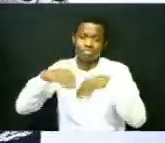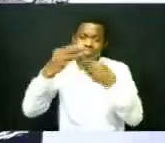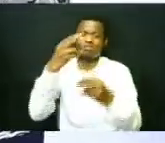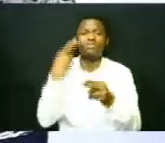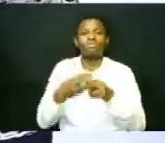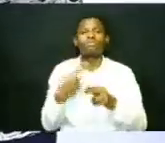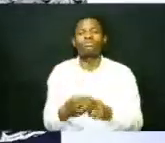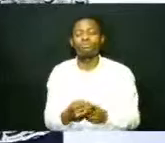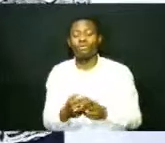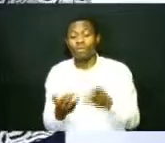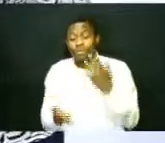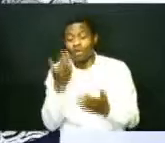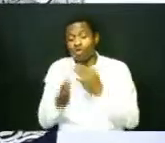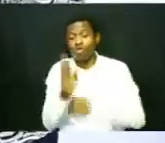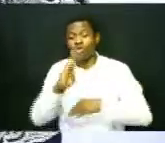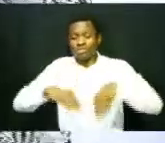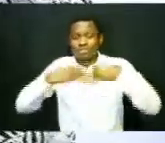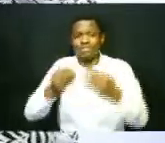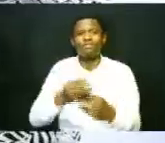May you be labeled by God.